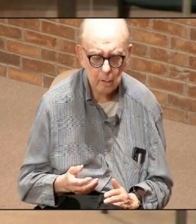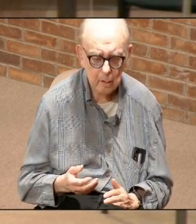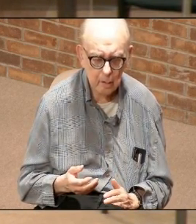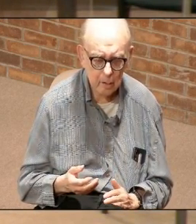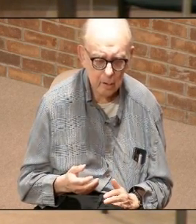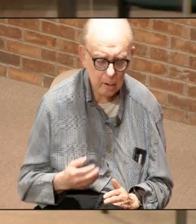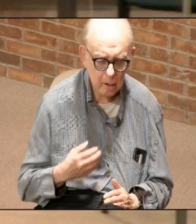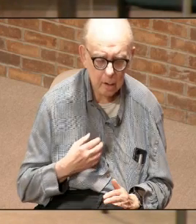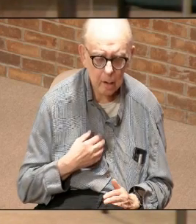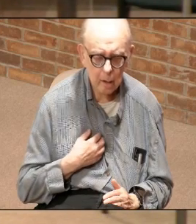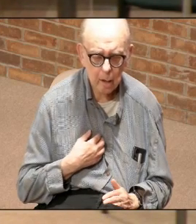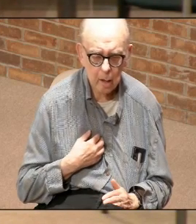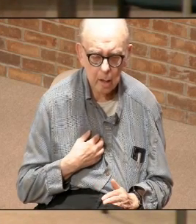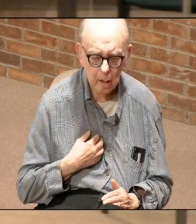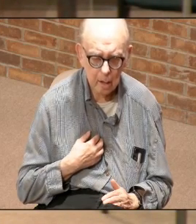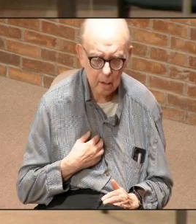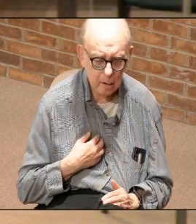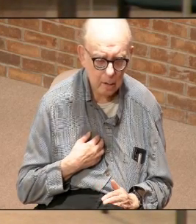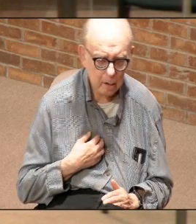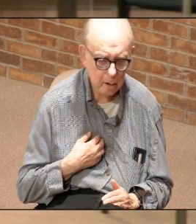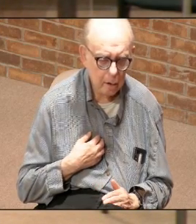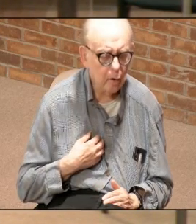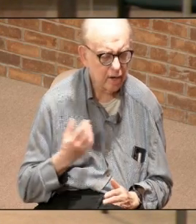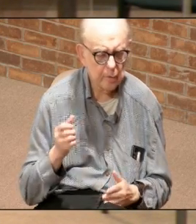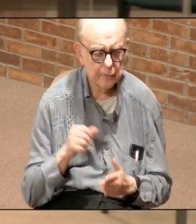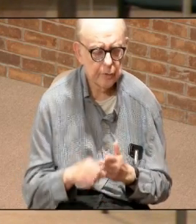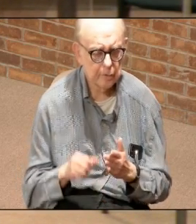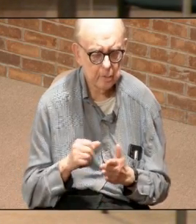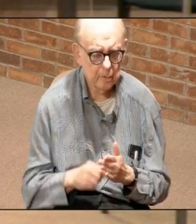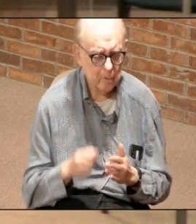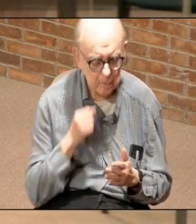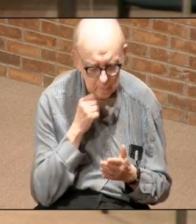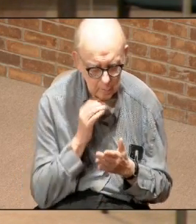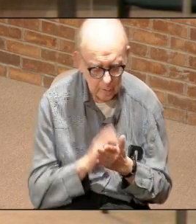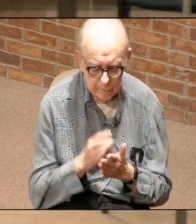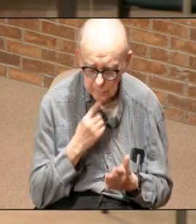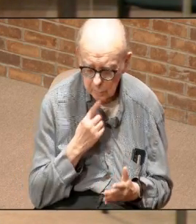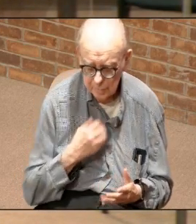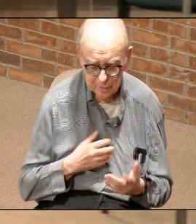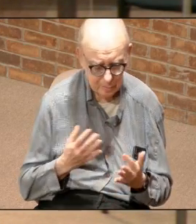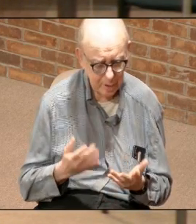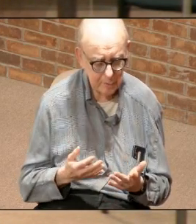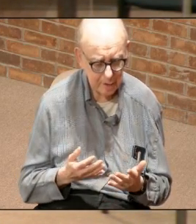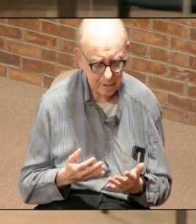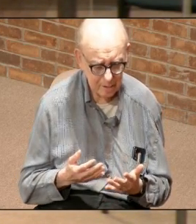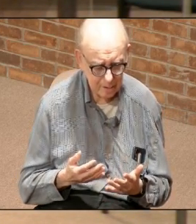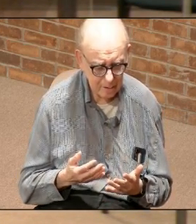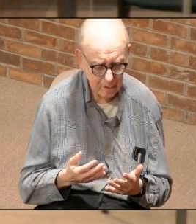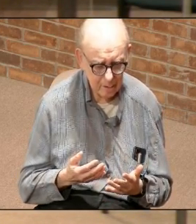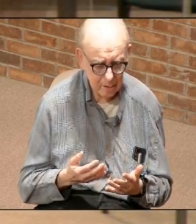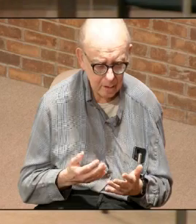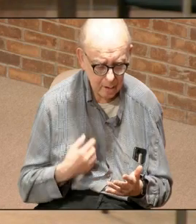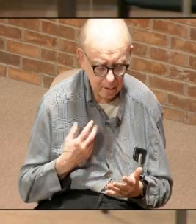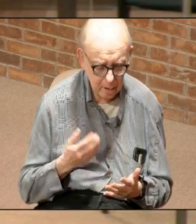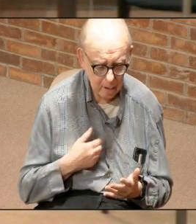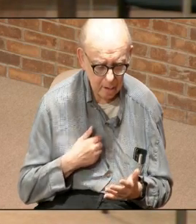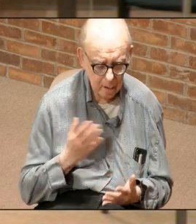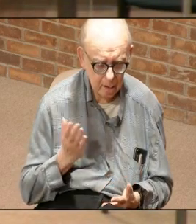they told me I was going to have to do this. My wife kept saying, "Hold on a minute. We